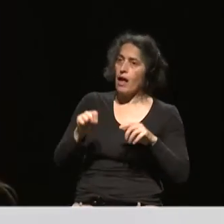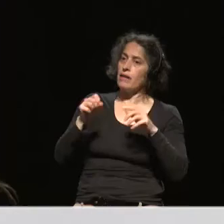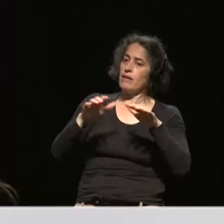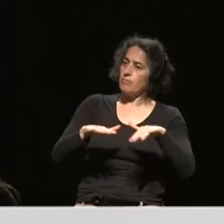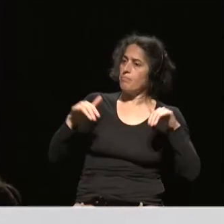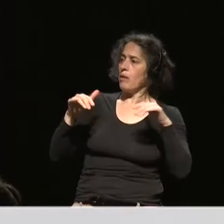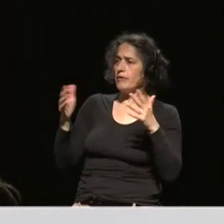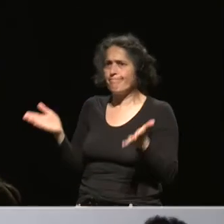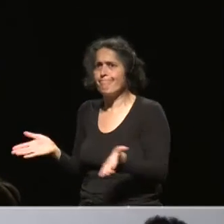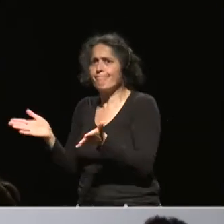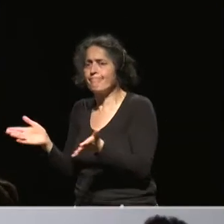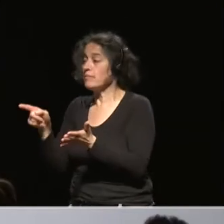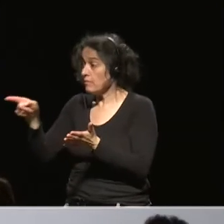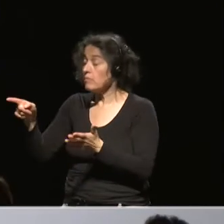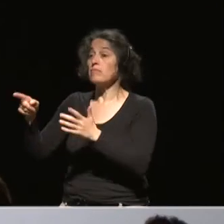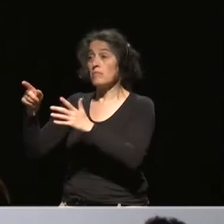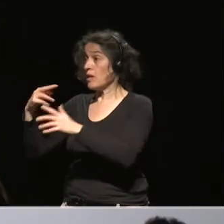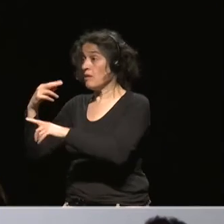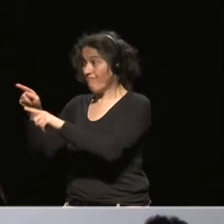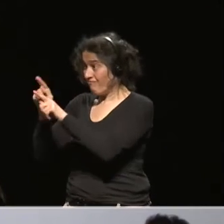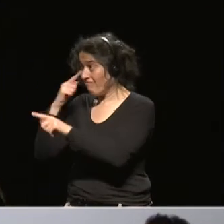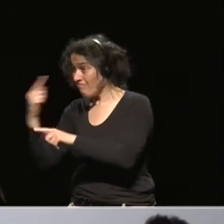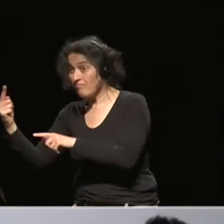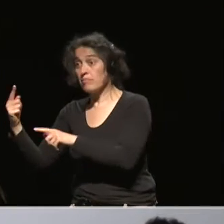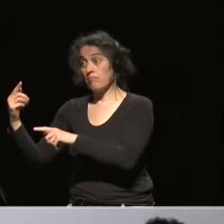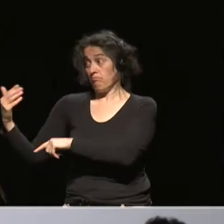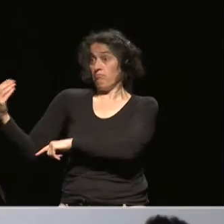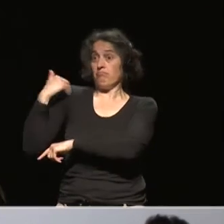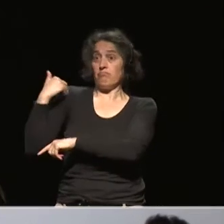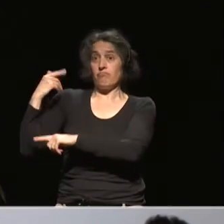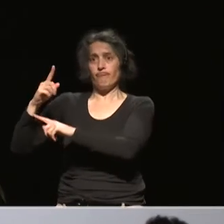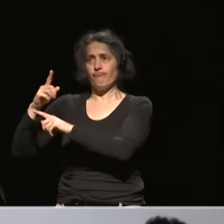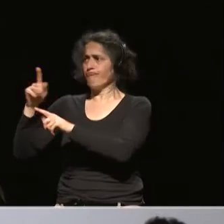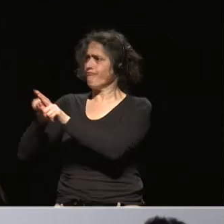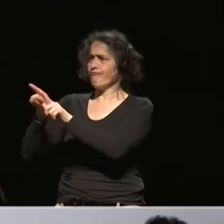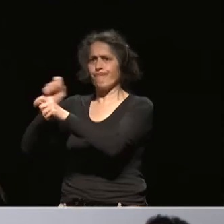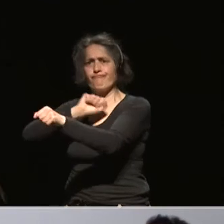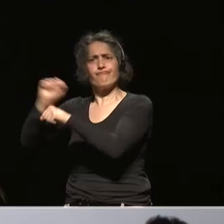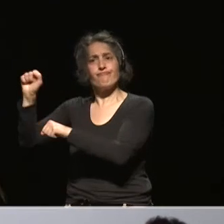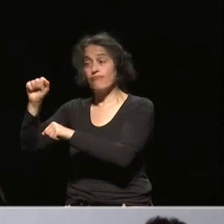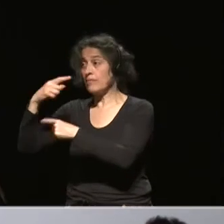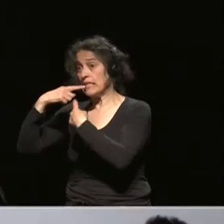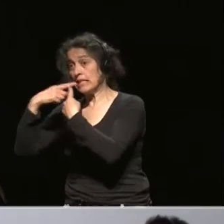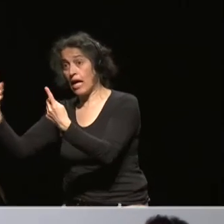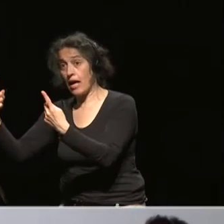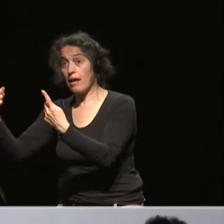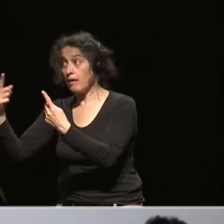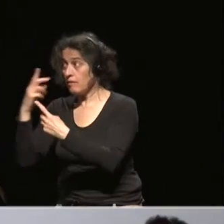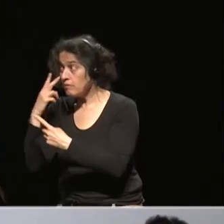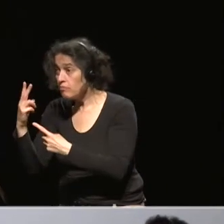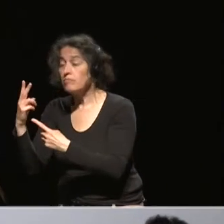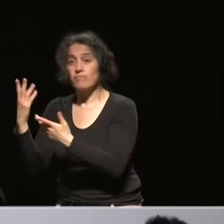whistle. And that means that we, of course, are weaker in the fight against corruption. So I think that the role